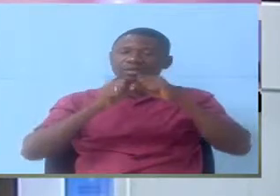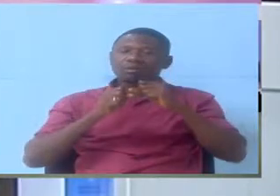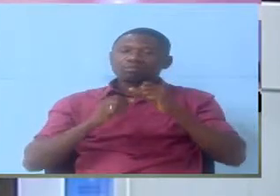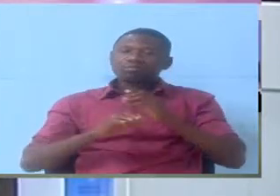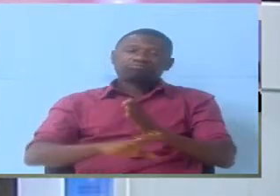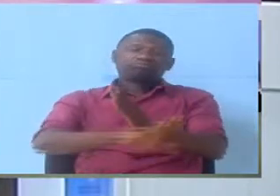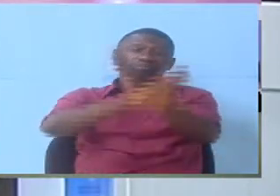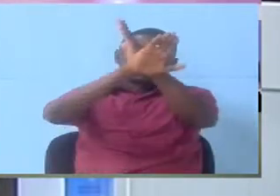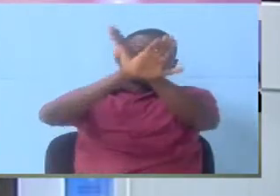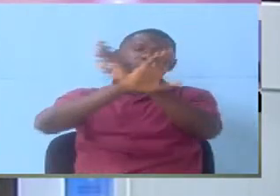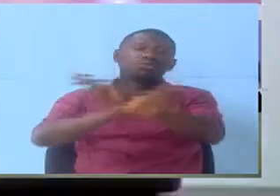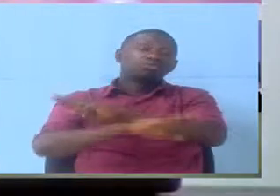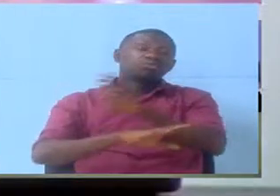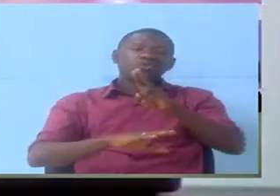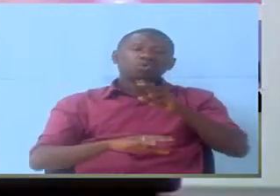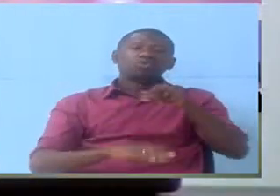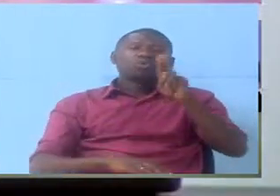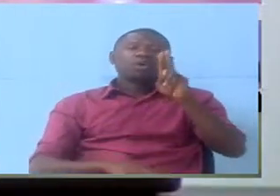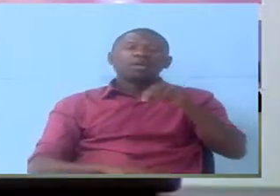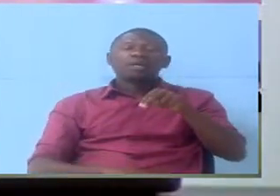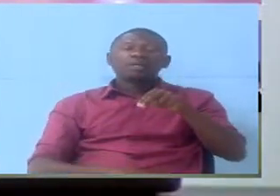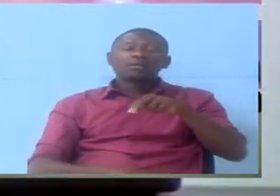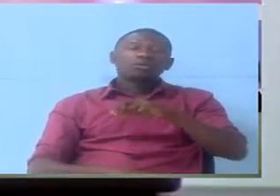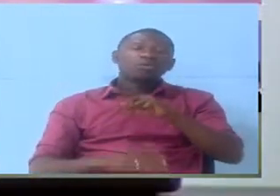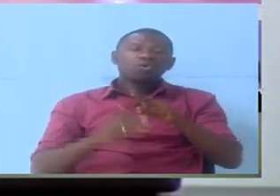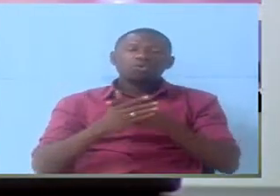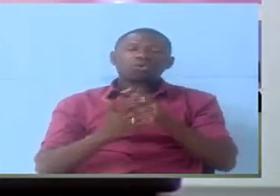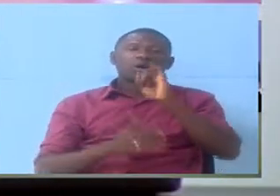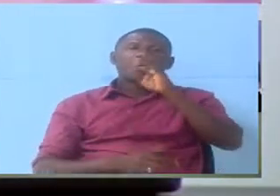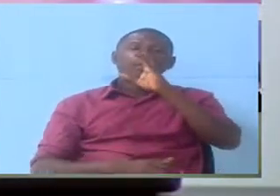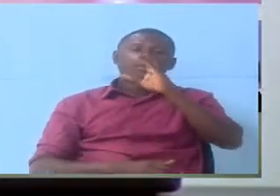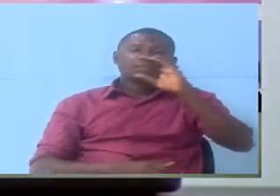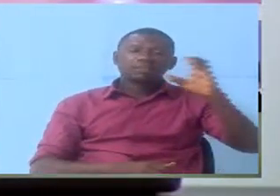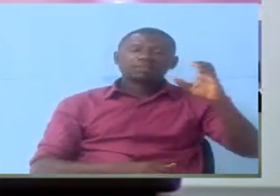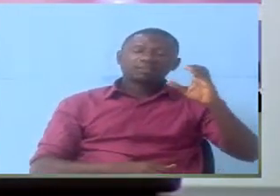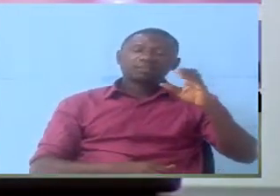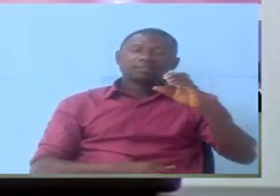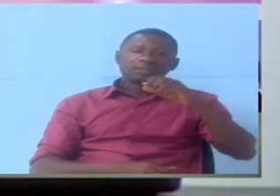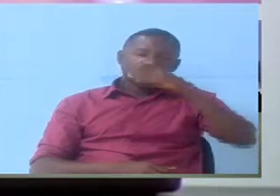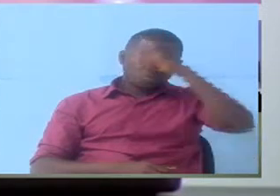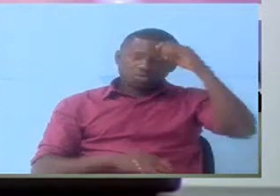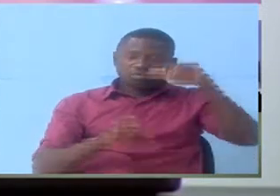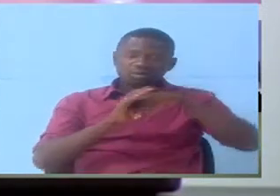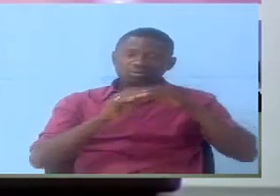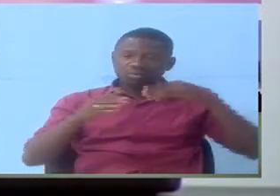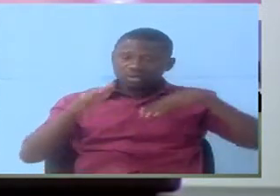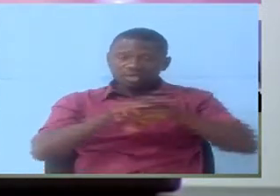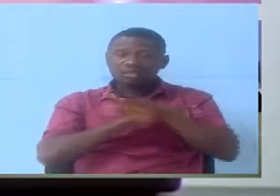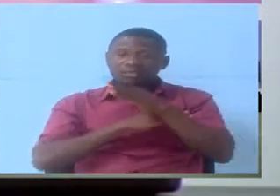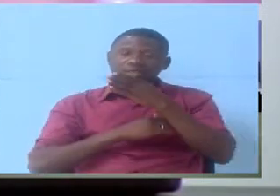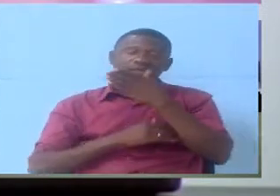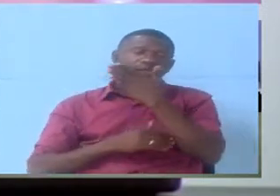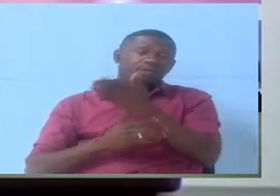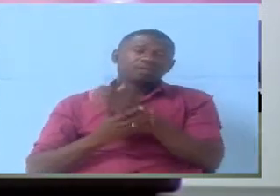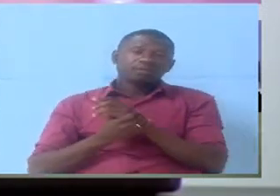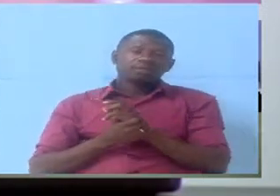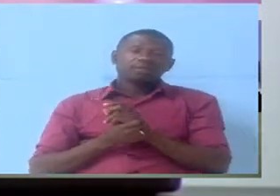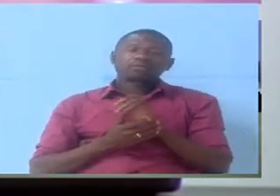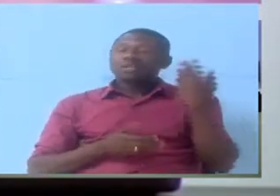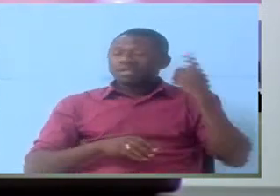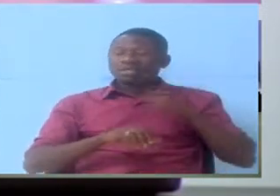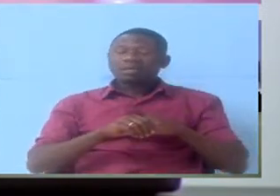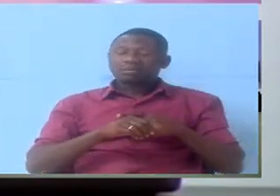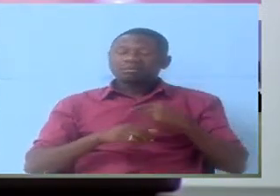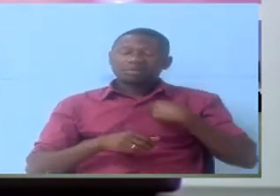no ICC staff would enter there because I had submitted an application for warrant of arrest against the Sudanese